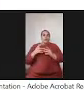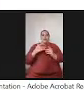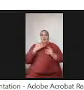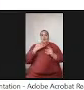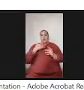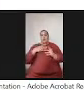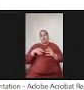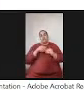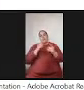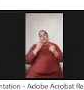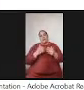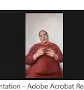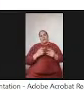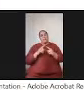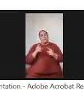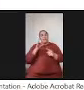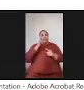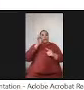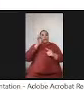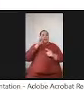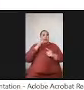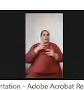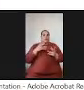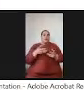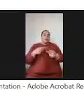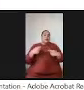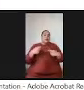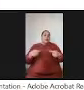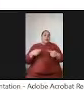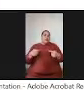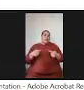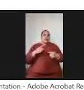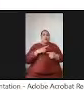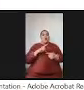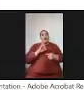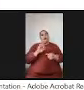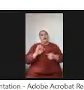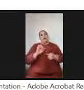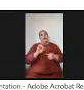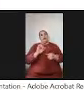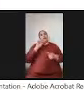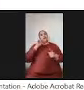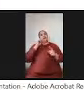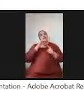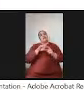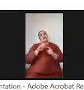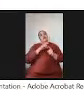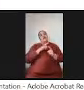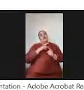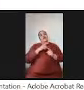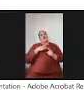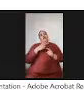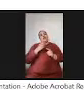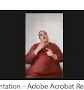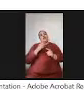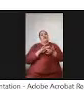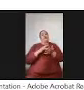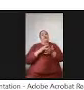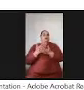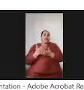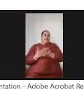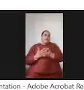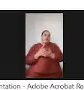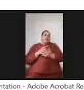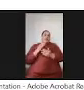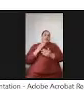budget. However, the main reason for the slow expenditure on projections, particularly due to the fact that we had some vacancies as at the end